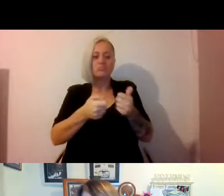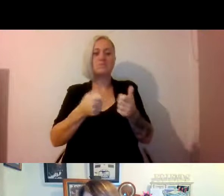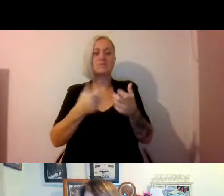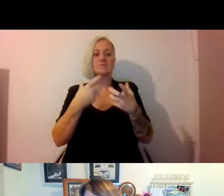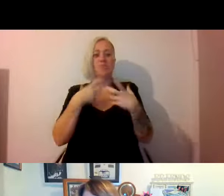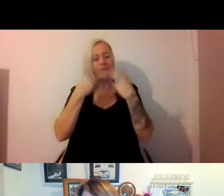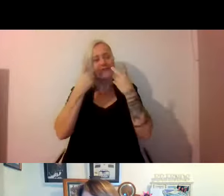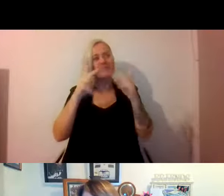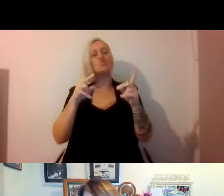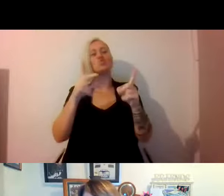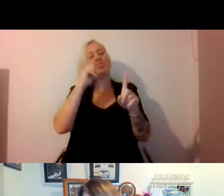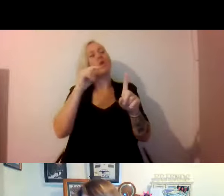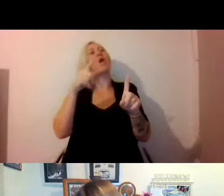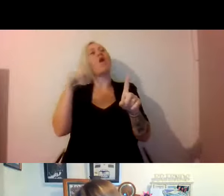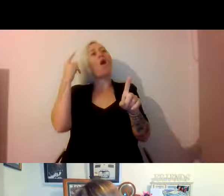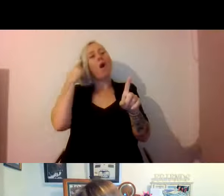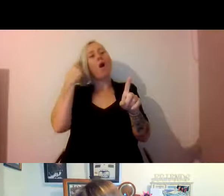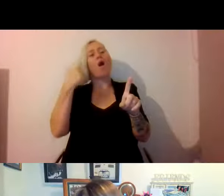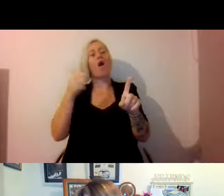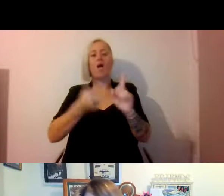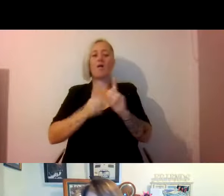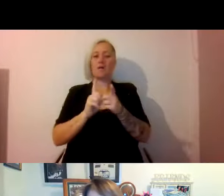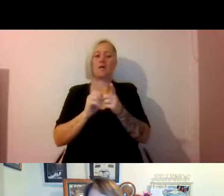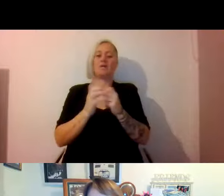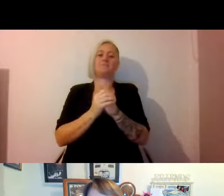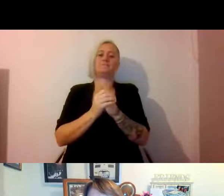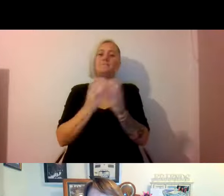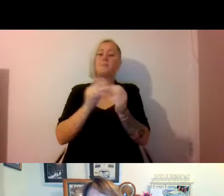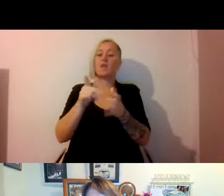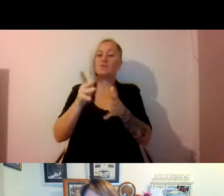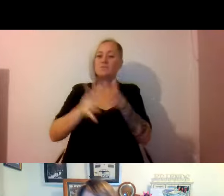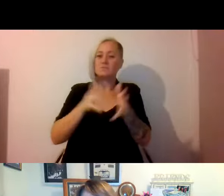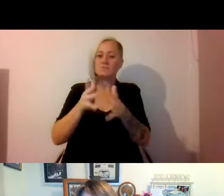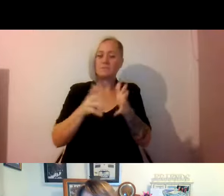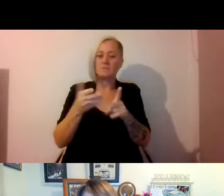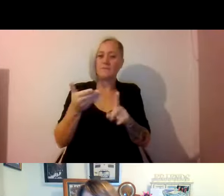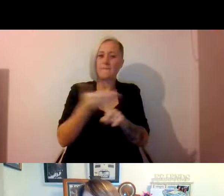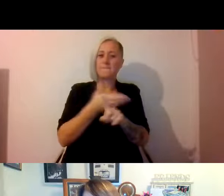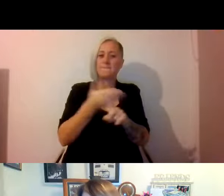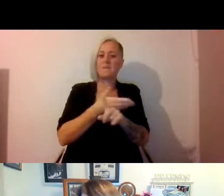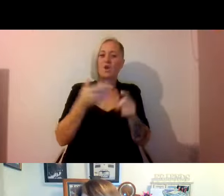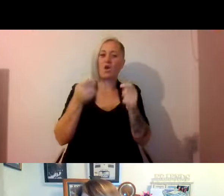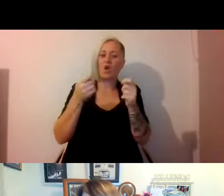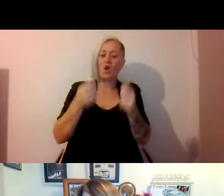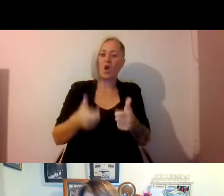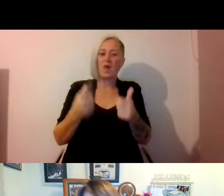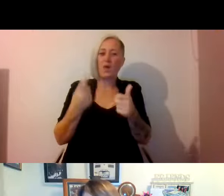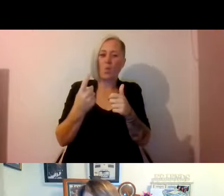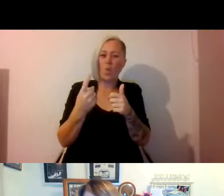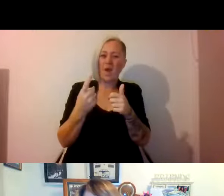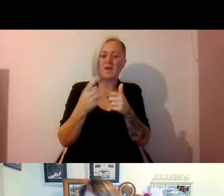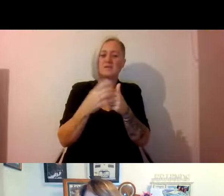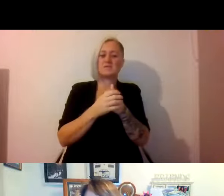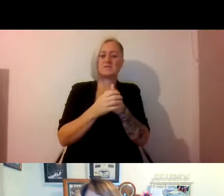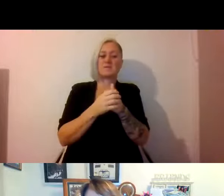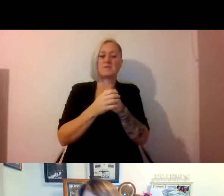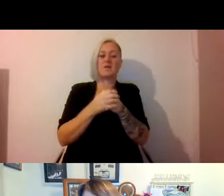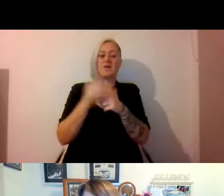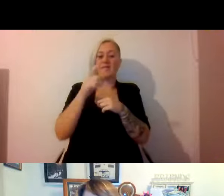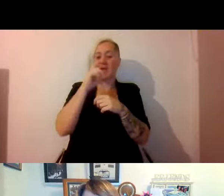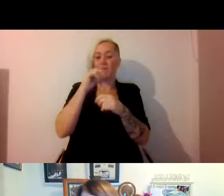your signing, especially the earlier ones that might be key ones used, they're very easy to guess,